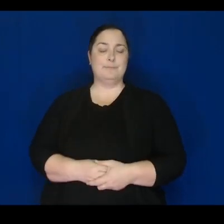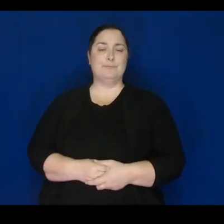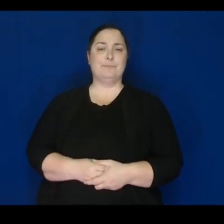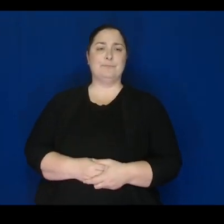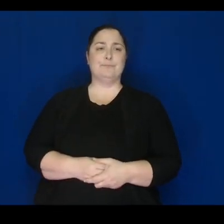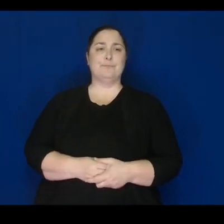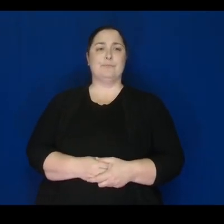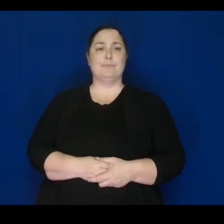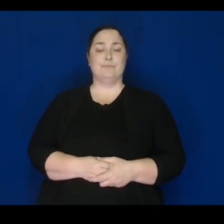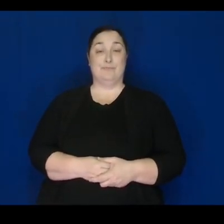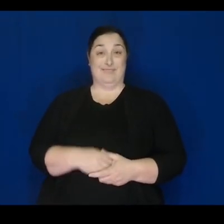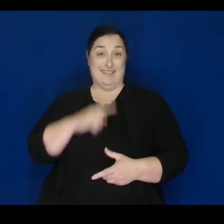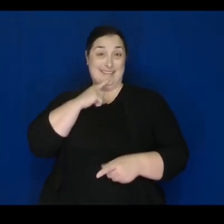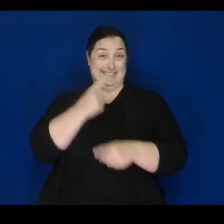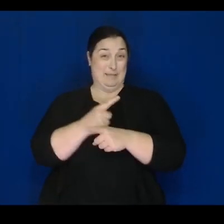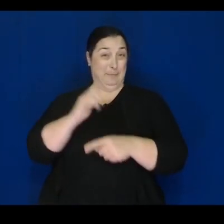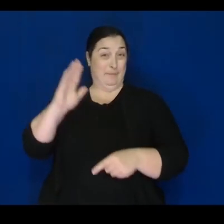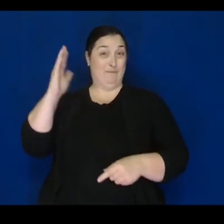a really